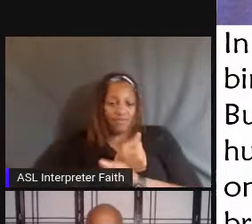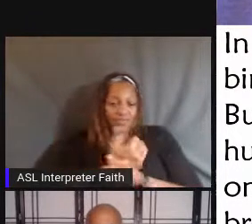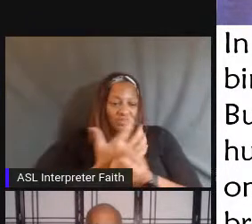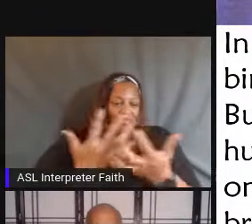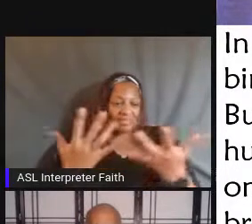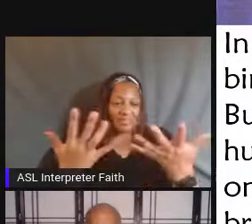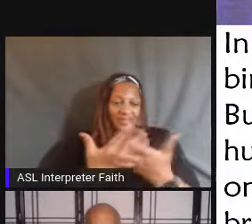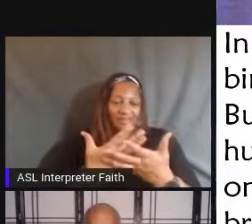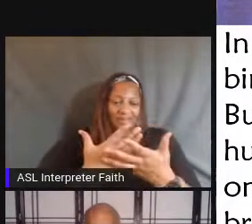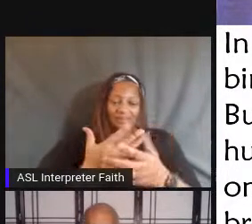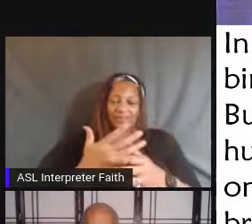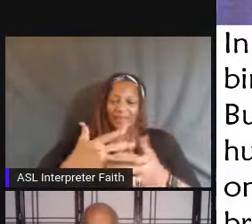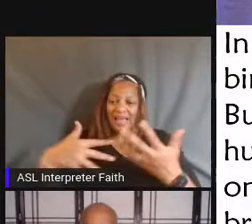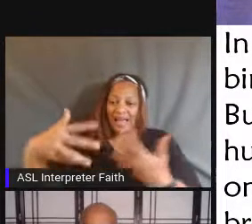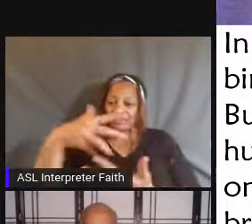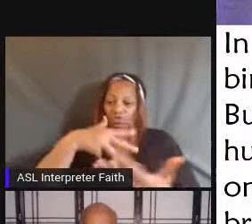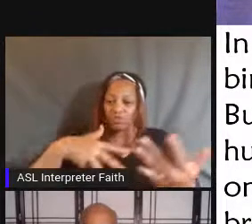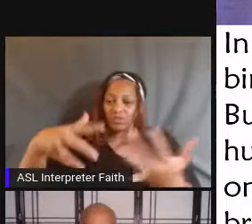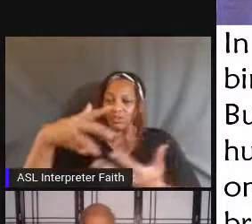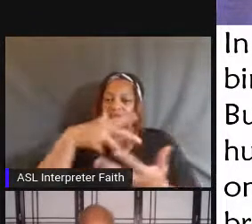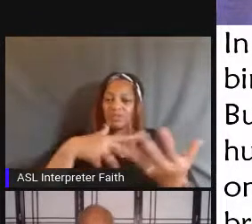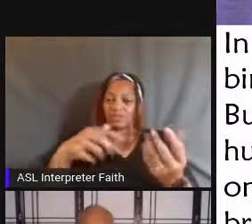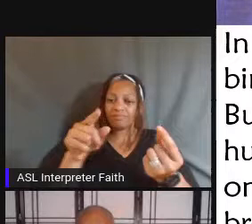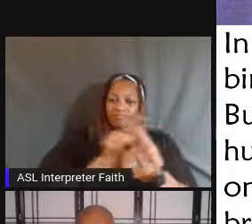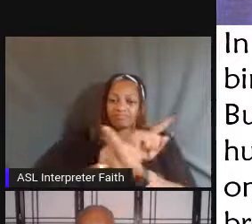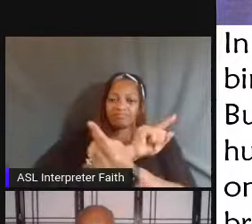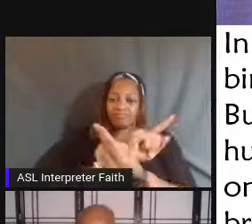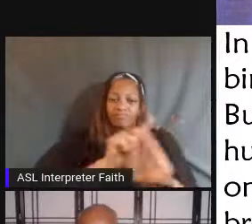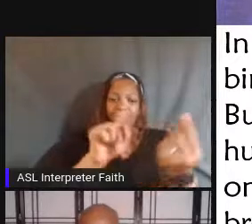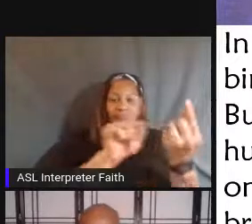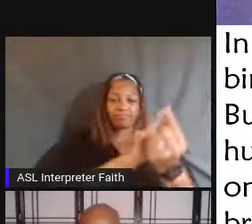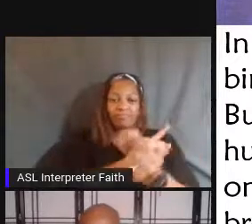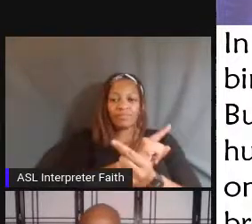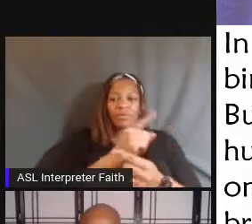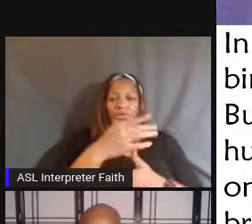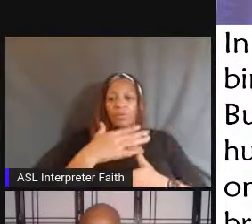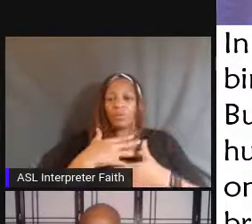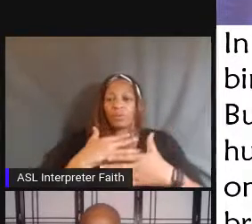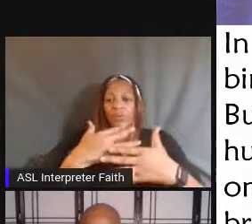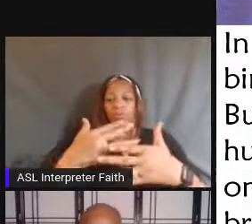individual human interaction at a time. Breathe.